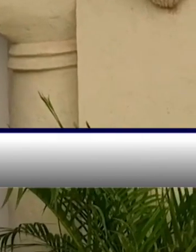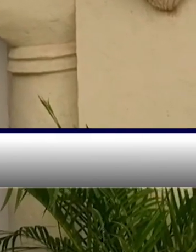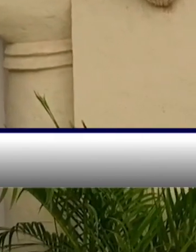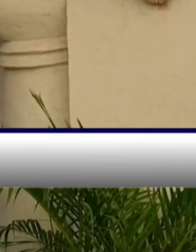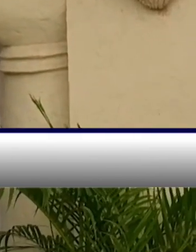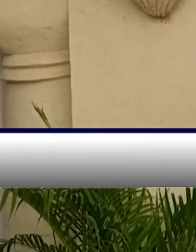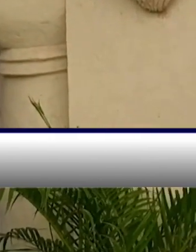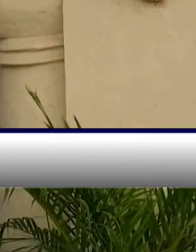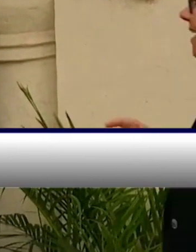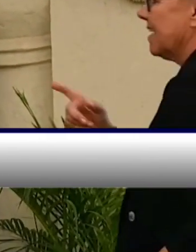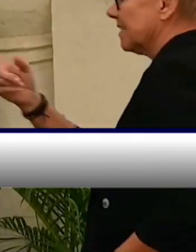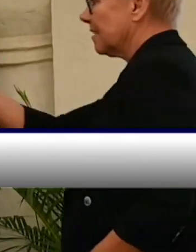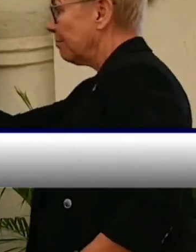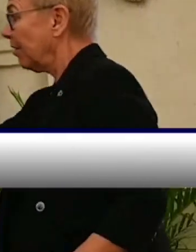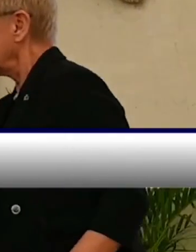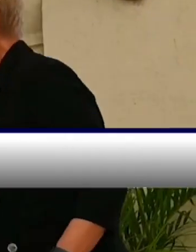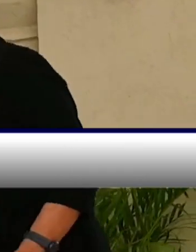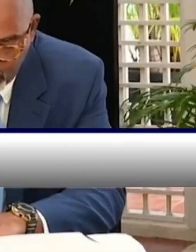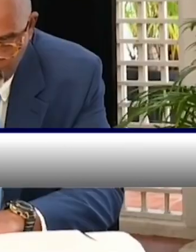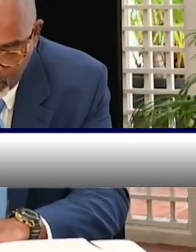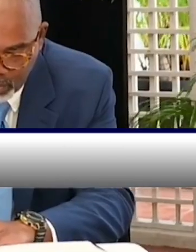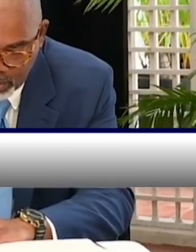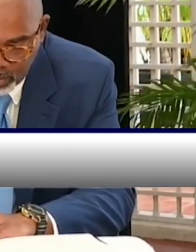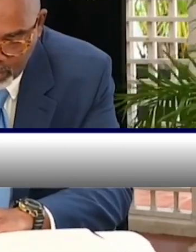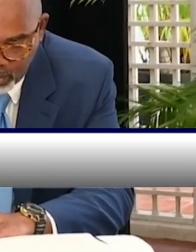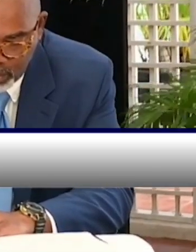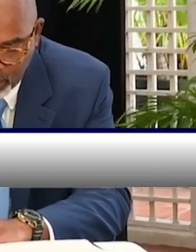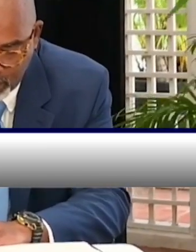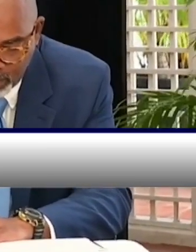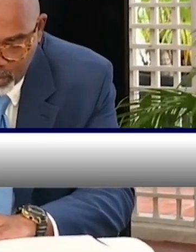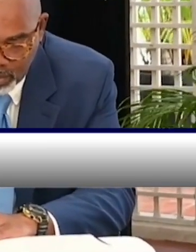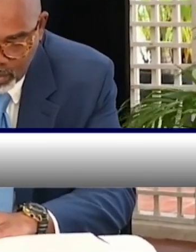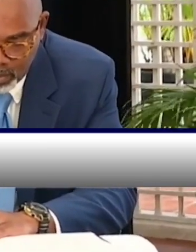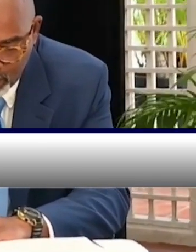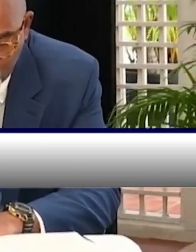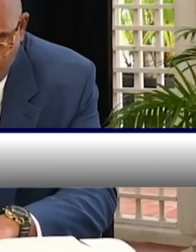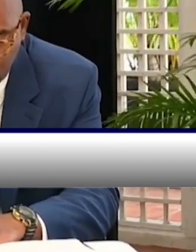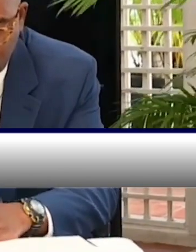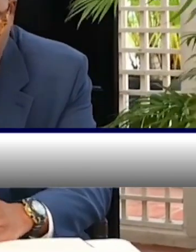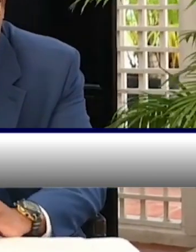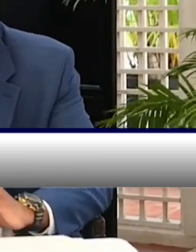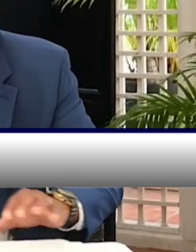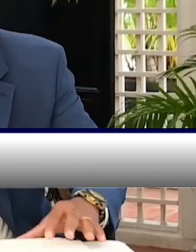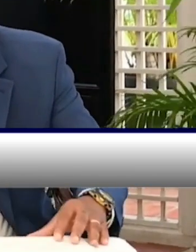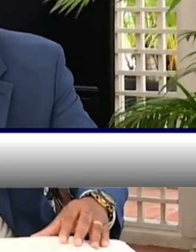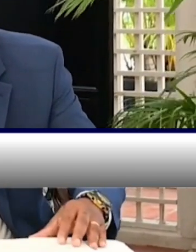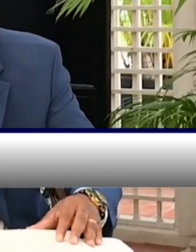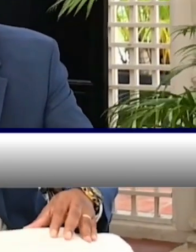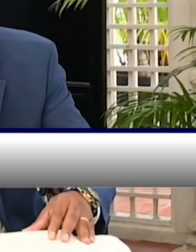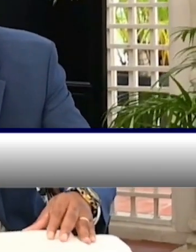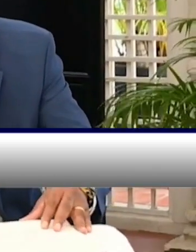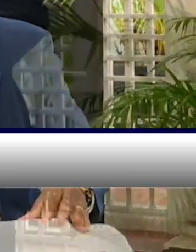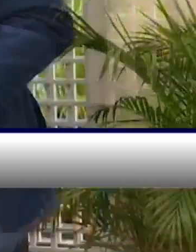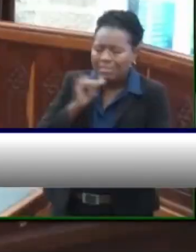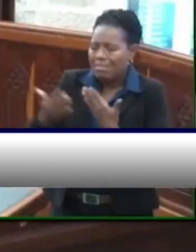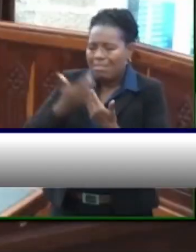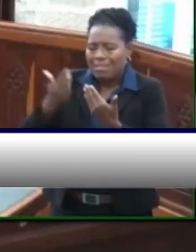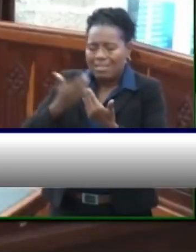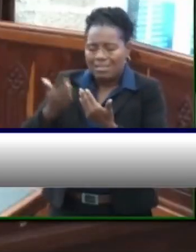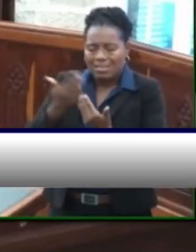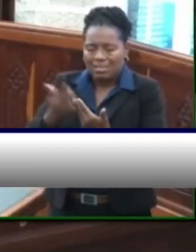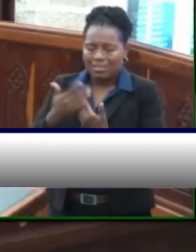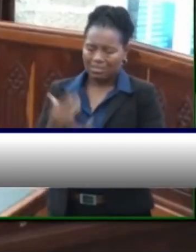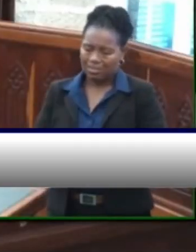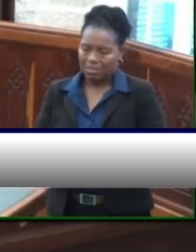efforts to improve the representation of people of African descent in biotechnology and biomedical research. The estimates